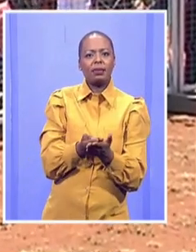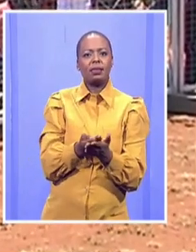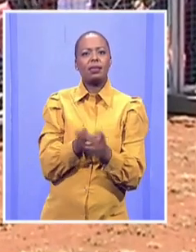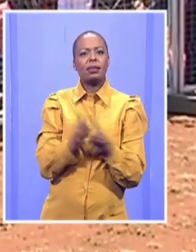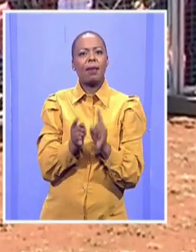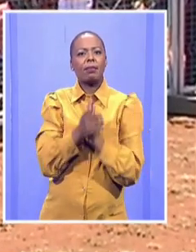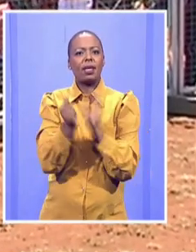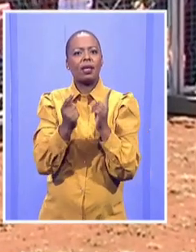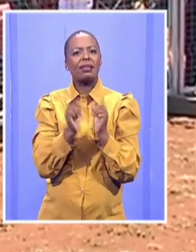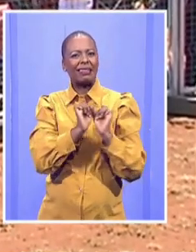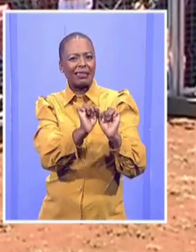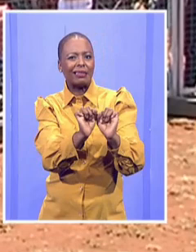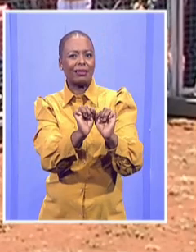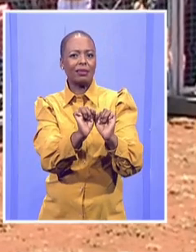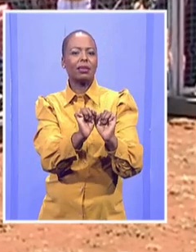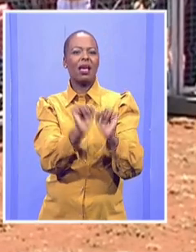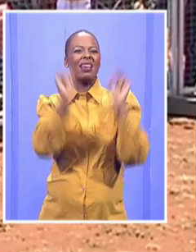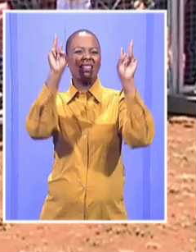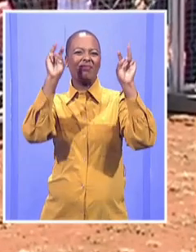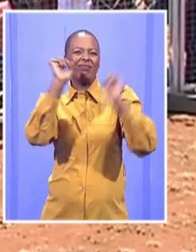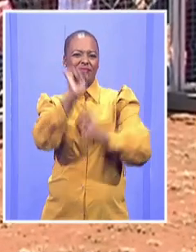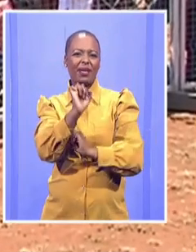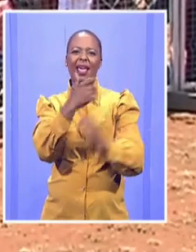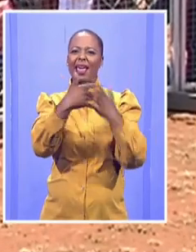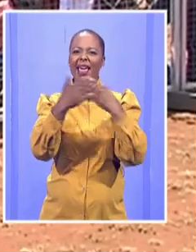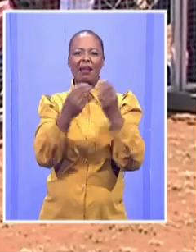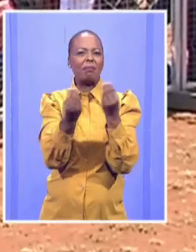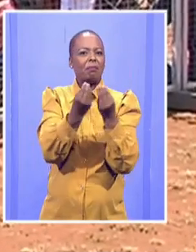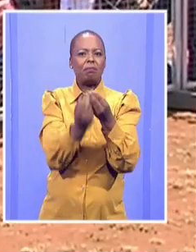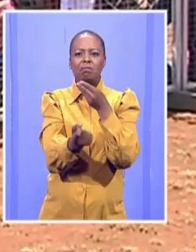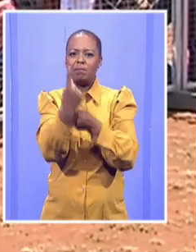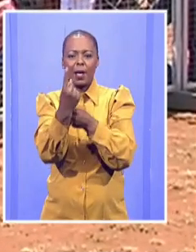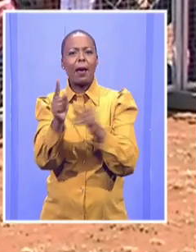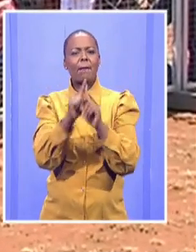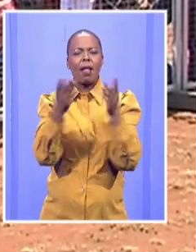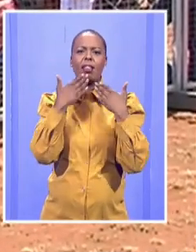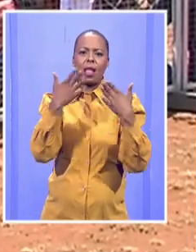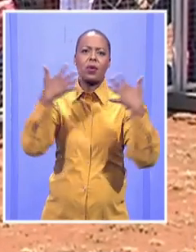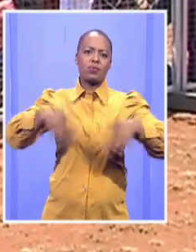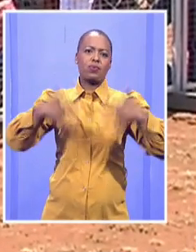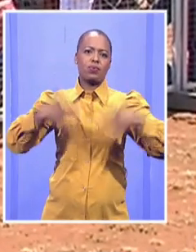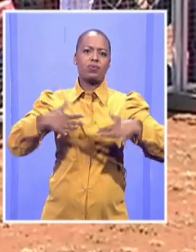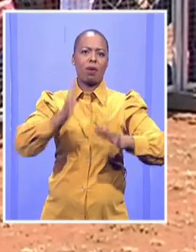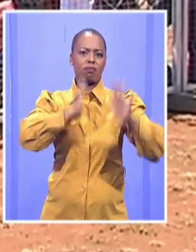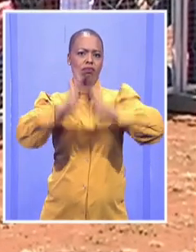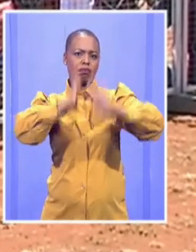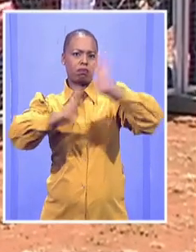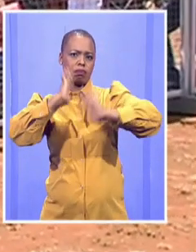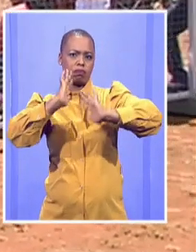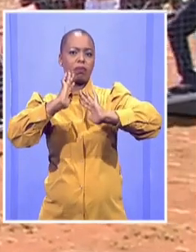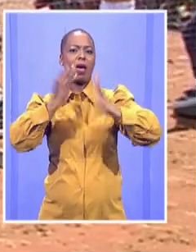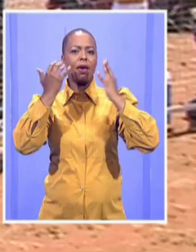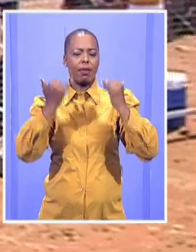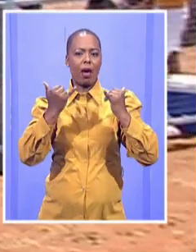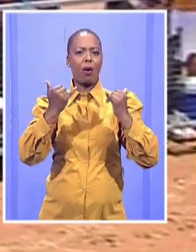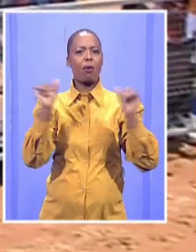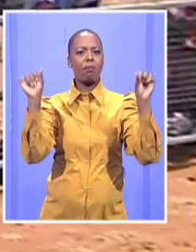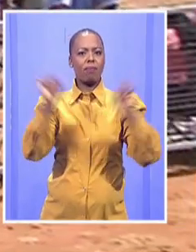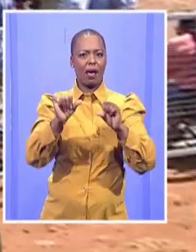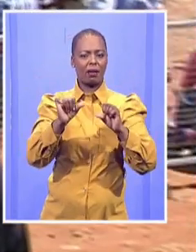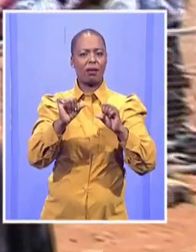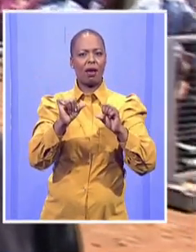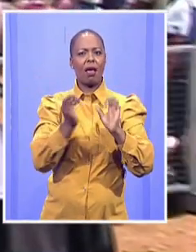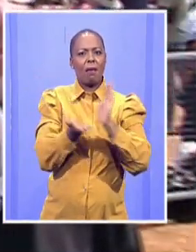know, in the event of any eventuality, really. But thank you so much for speaking to us. There you have it. We will be bringing you all the